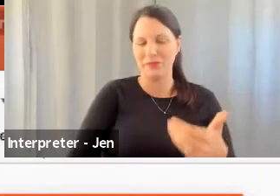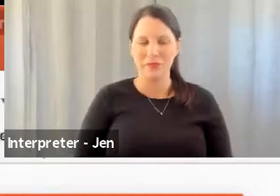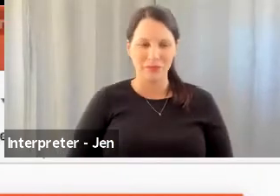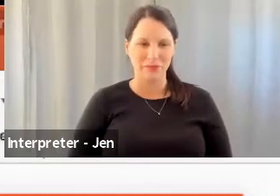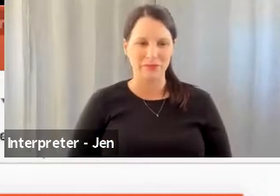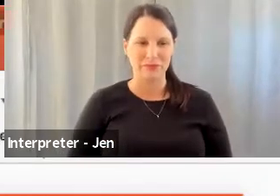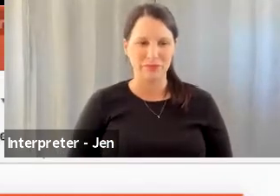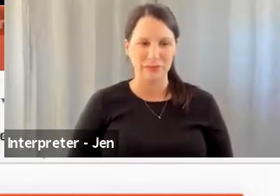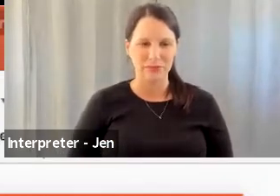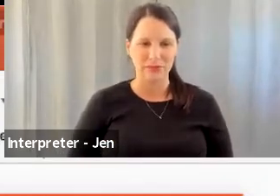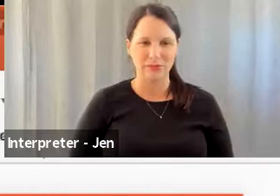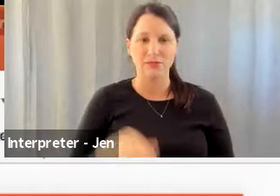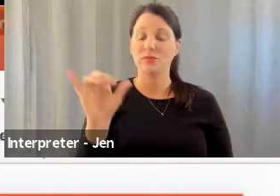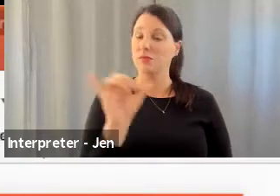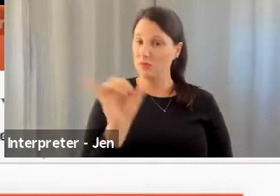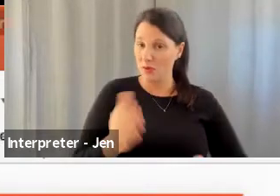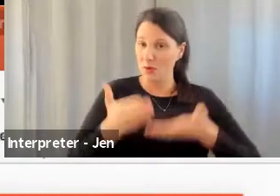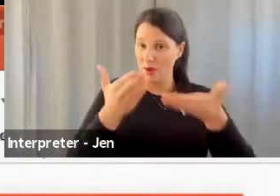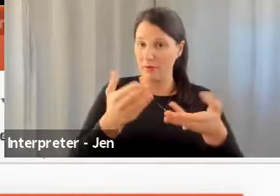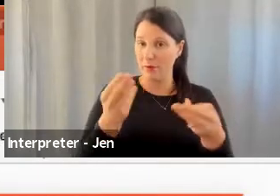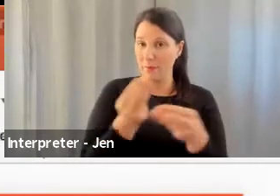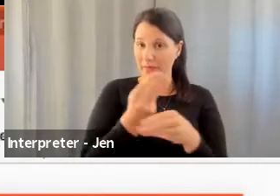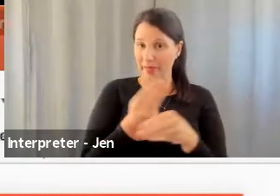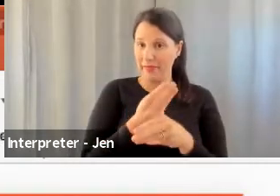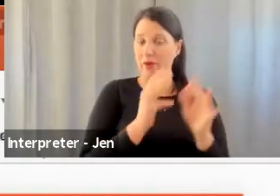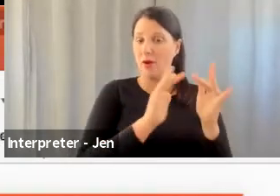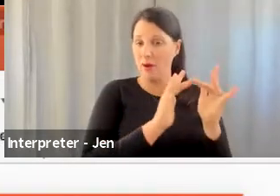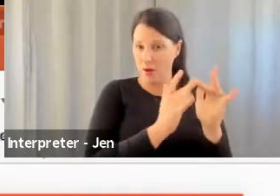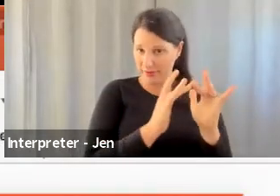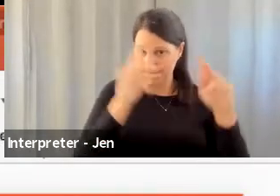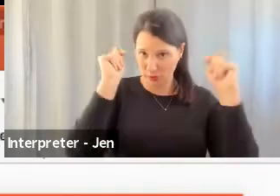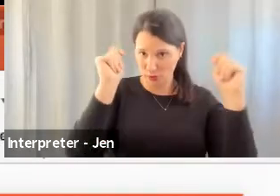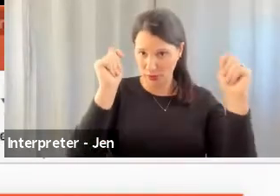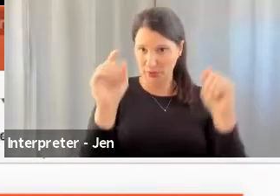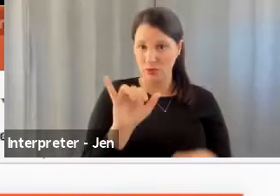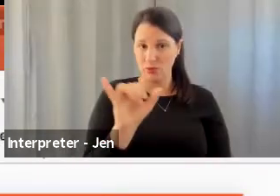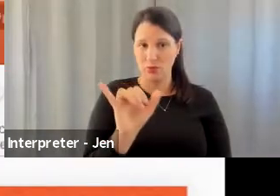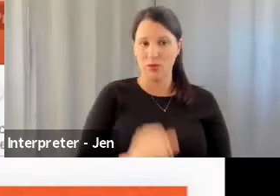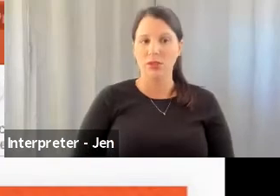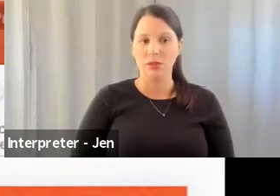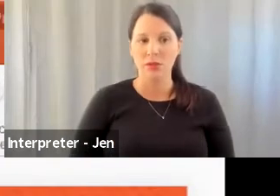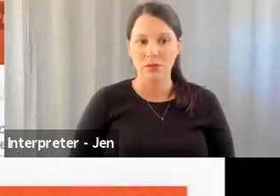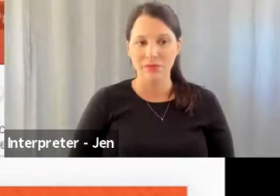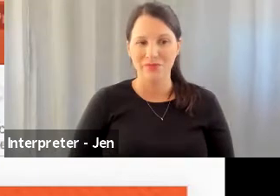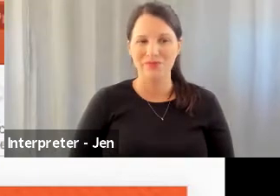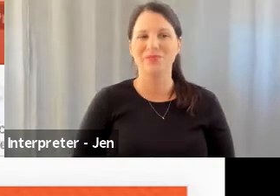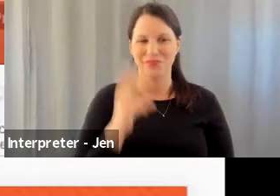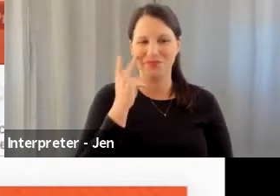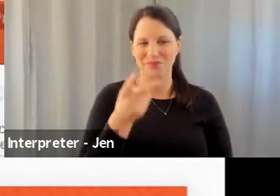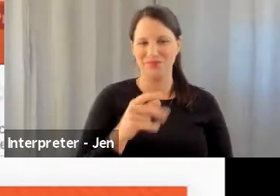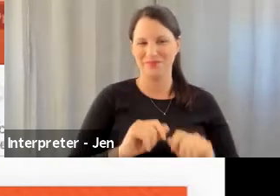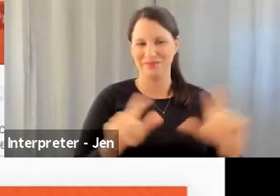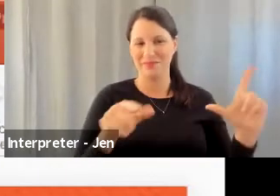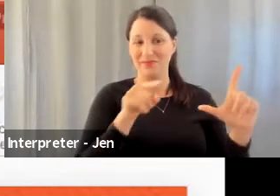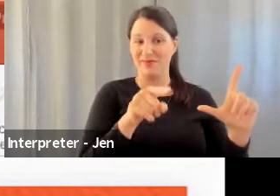We also offer math online tutoring. So they are going to be open, there you go. They're going to be open a little bit